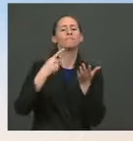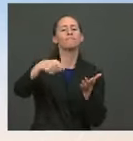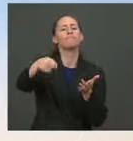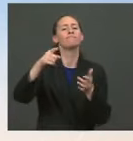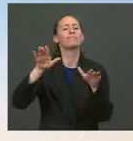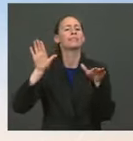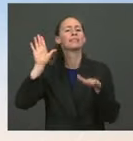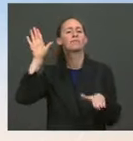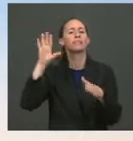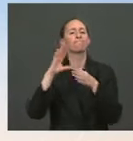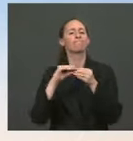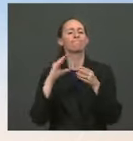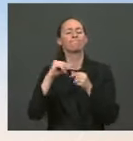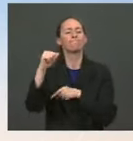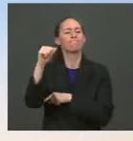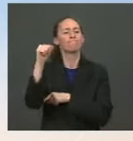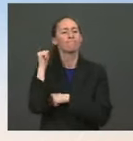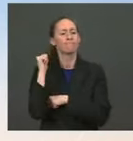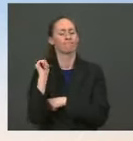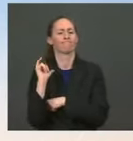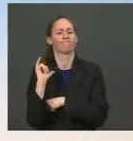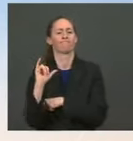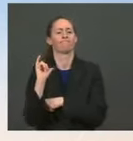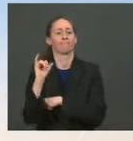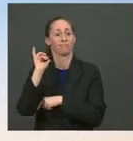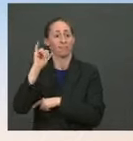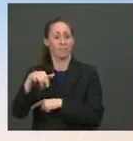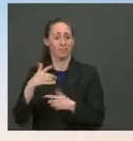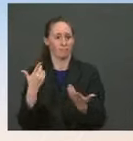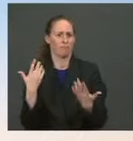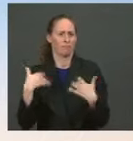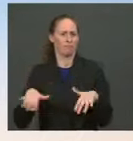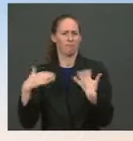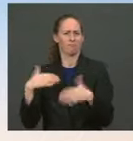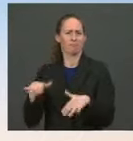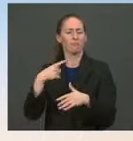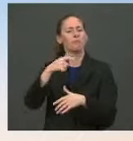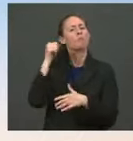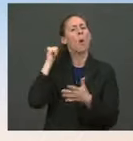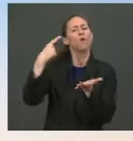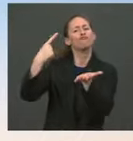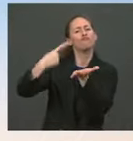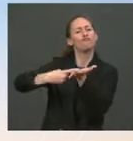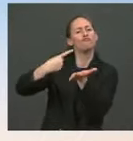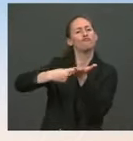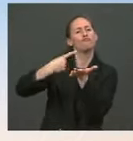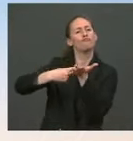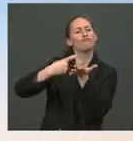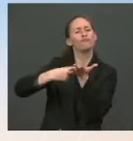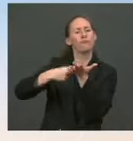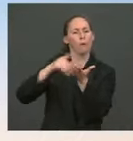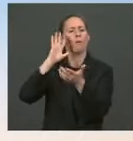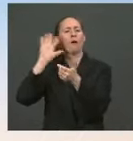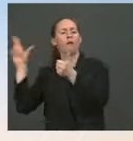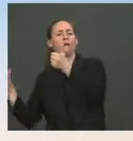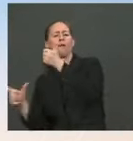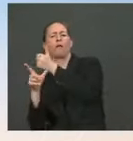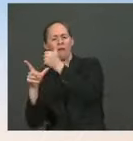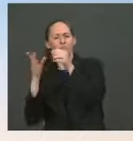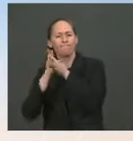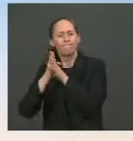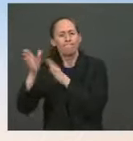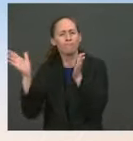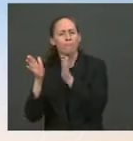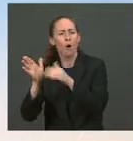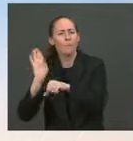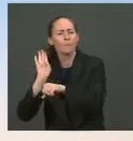a qualified, uncontroversial nominee to be the Deputy Administrator of the Small Business Administration. This